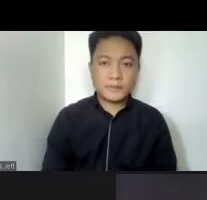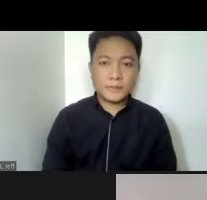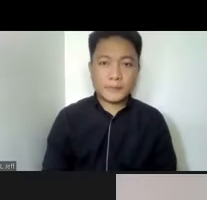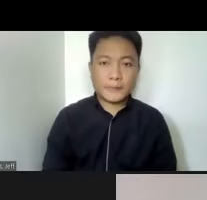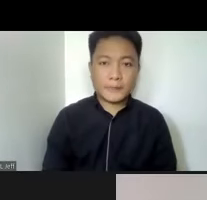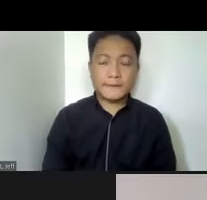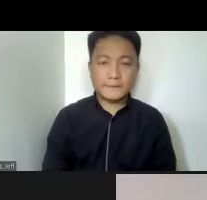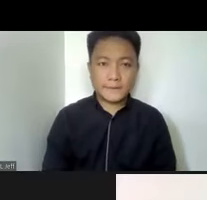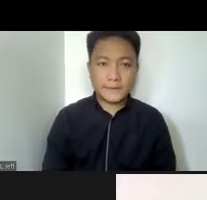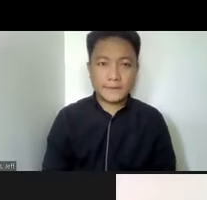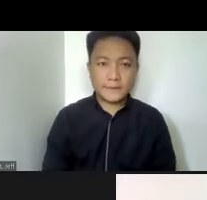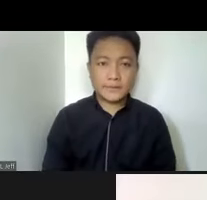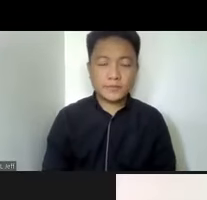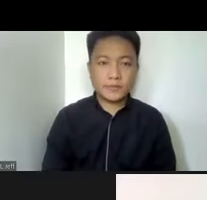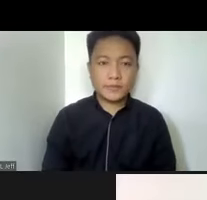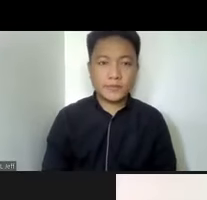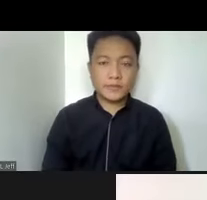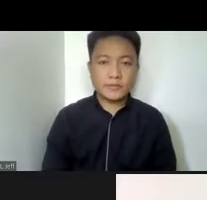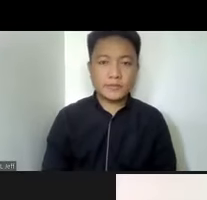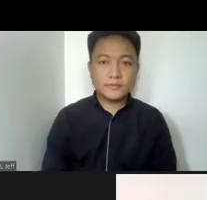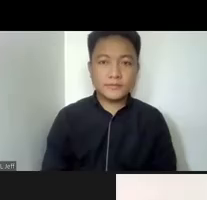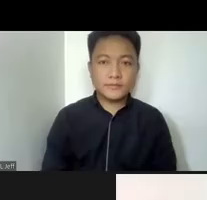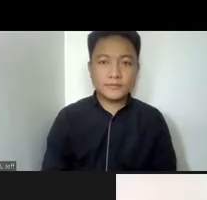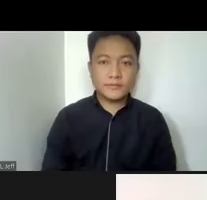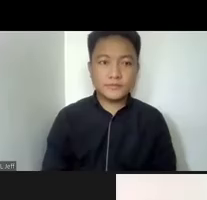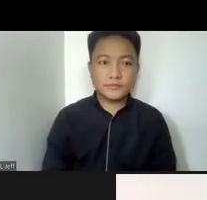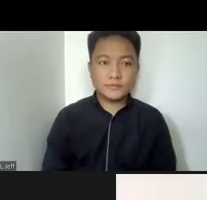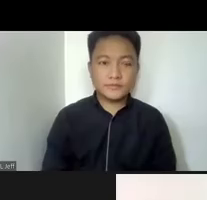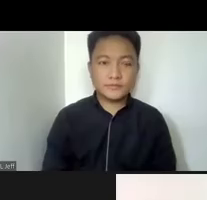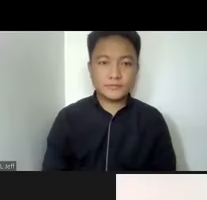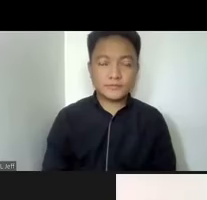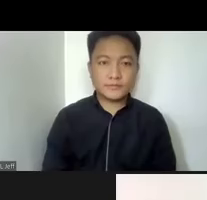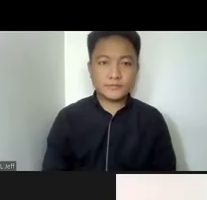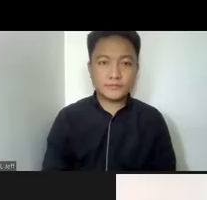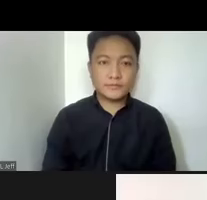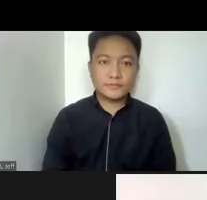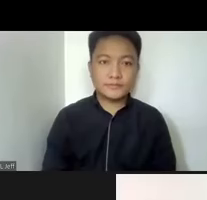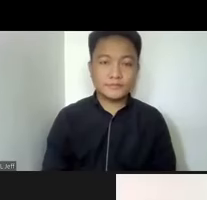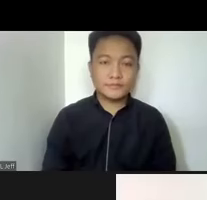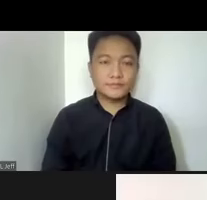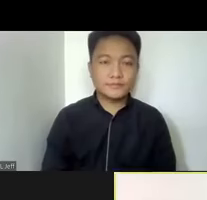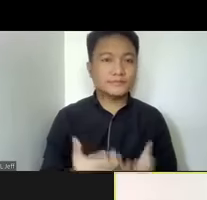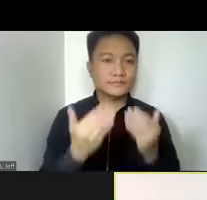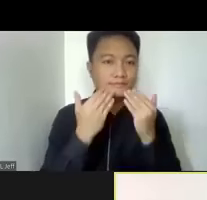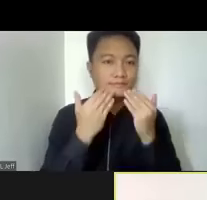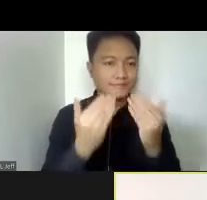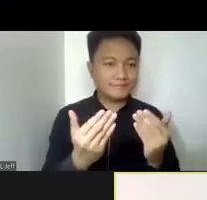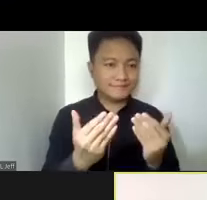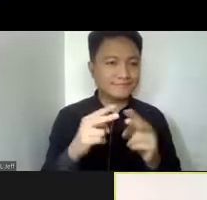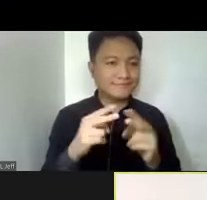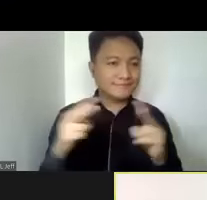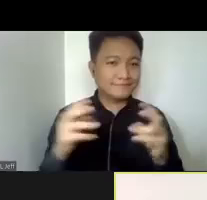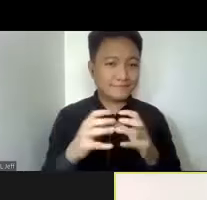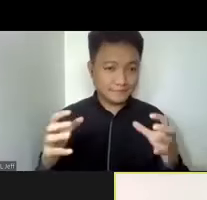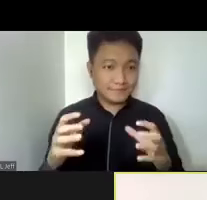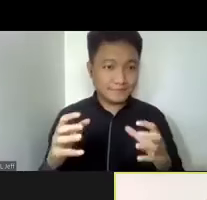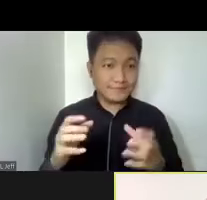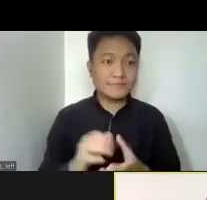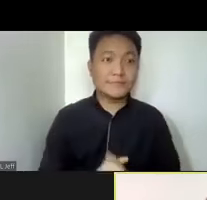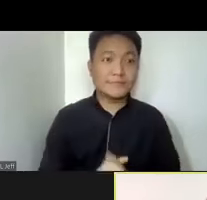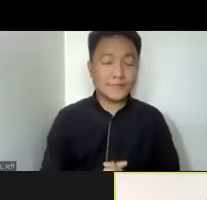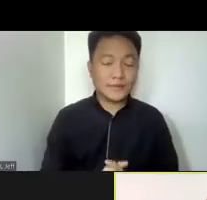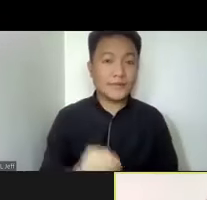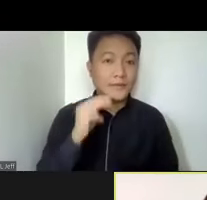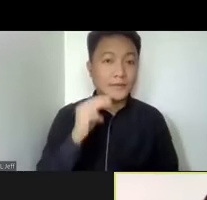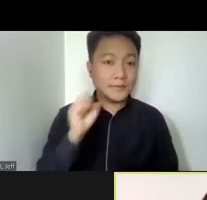Thank you very much, Ms. Georgie, for that very inspiring presentation as